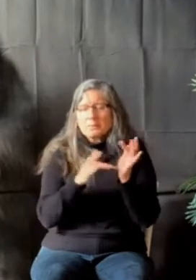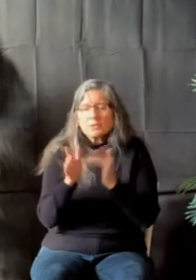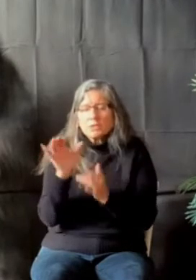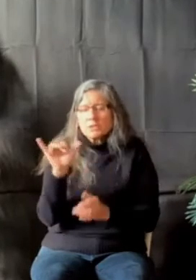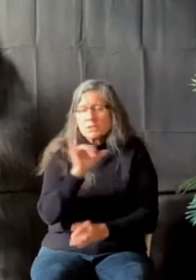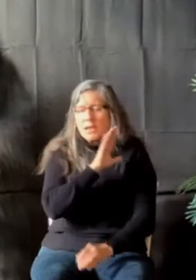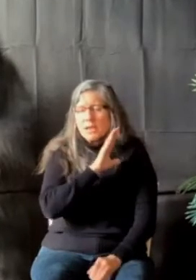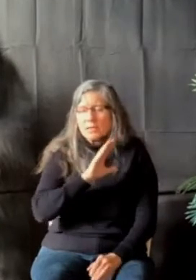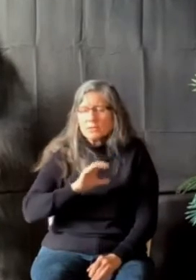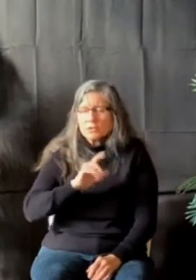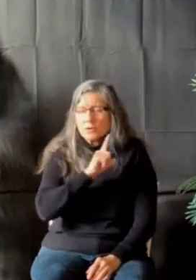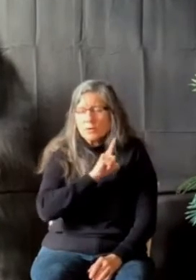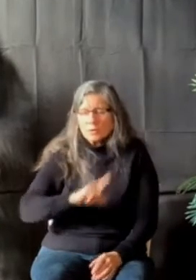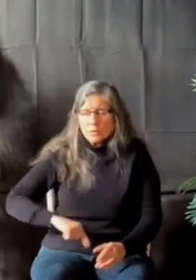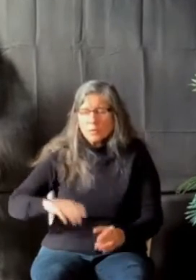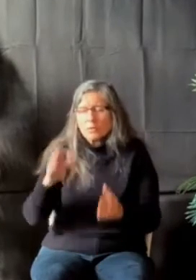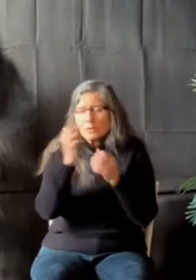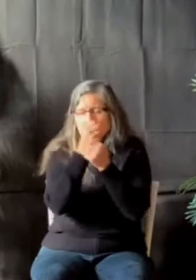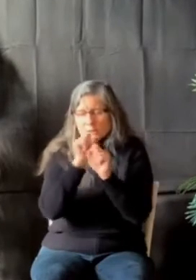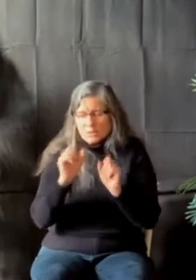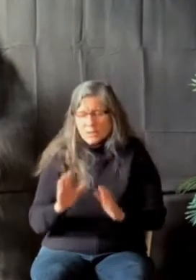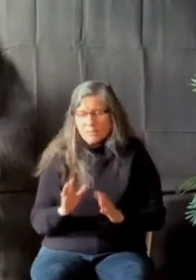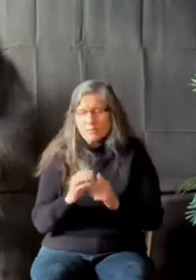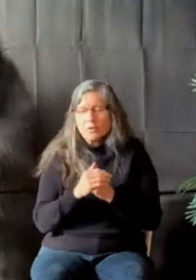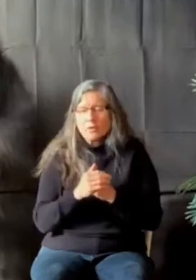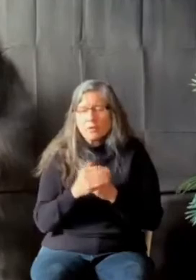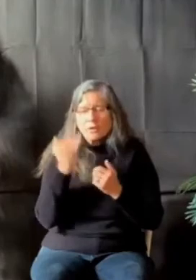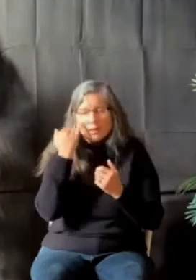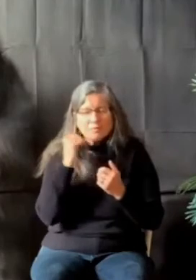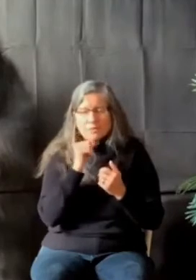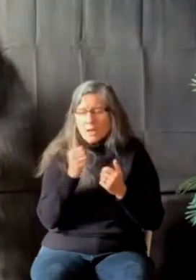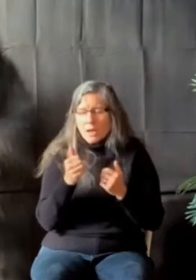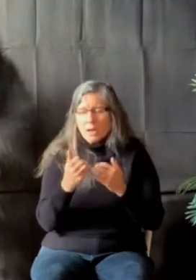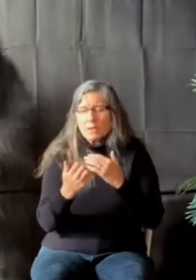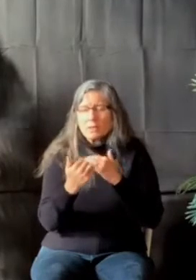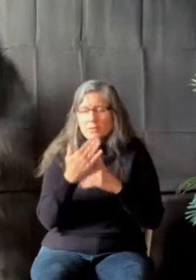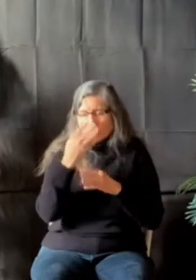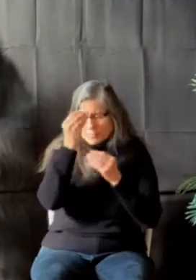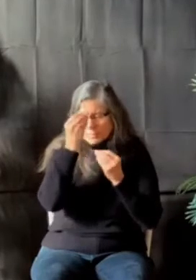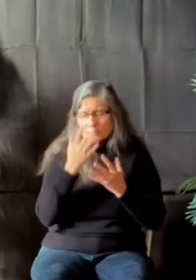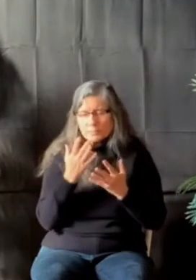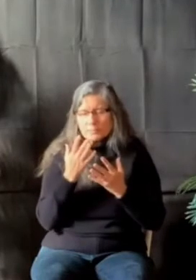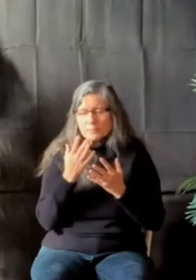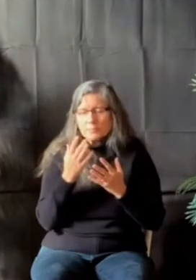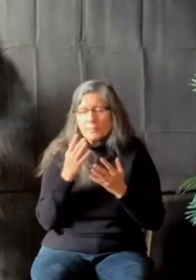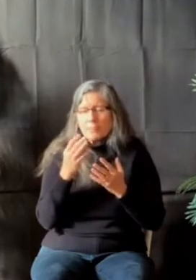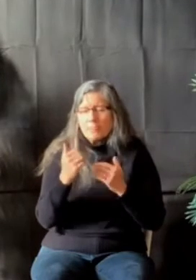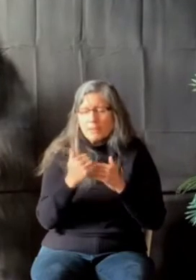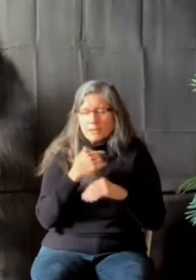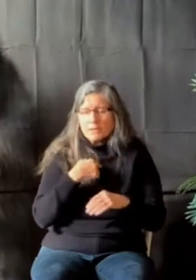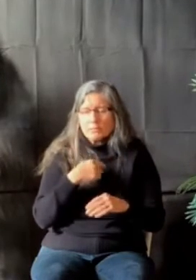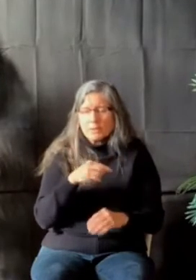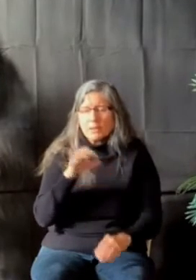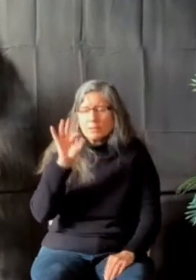have anybody you can share it with, send it to me. Just let me know, Pastor Howard, at